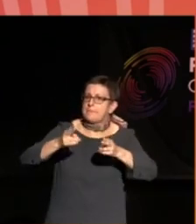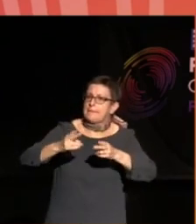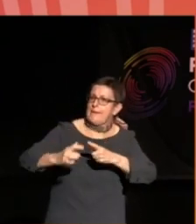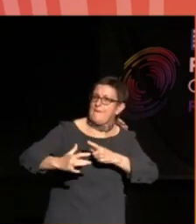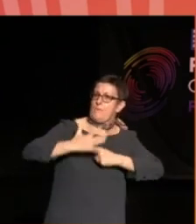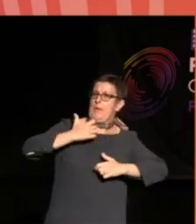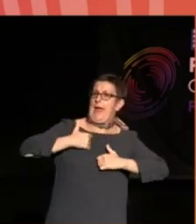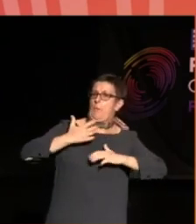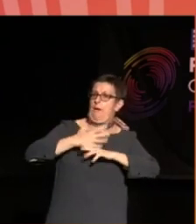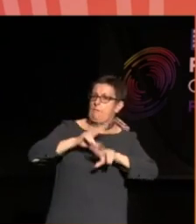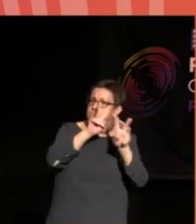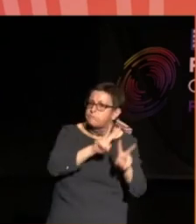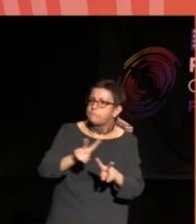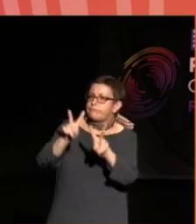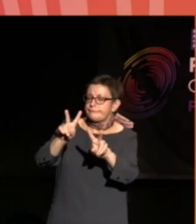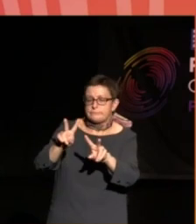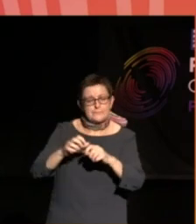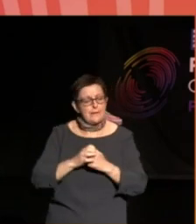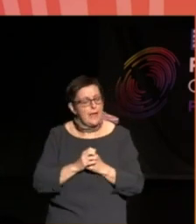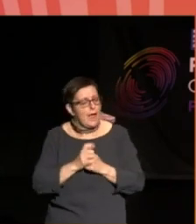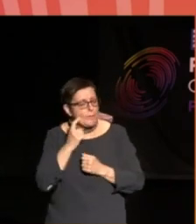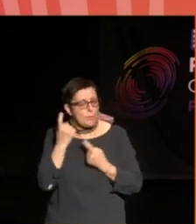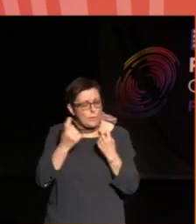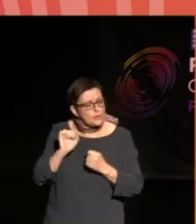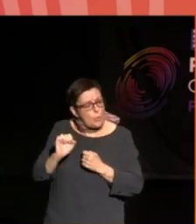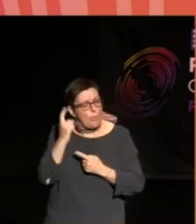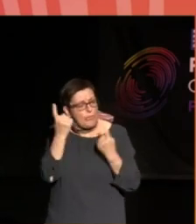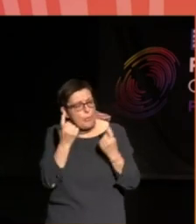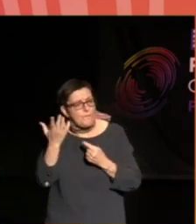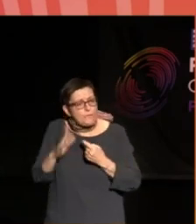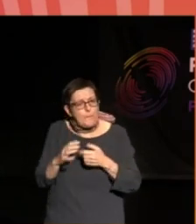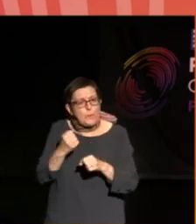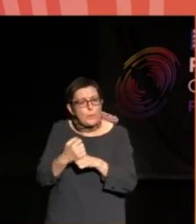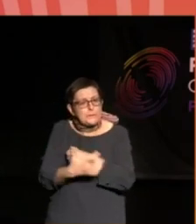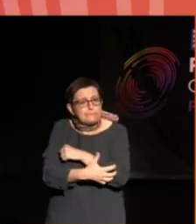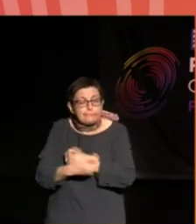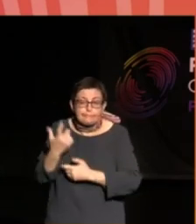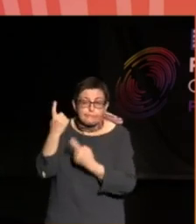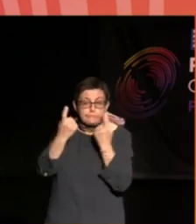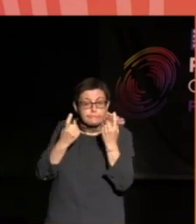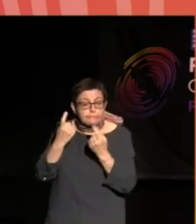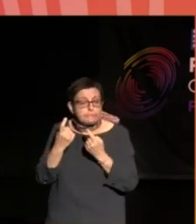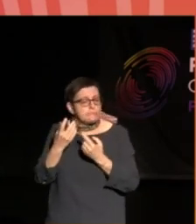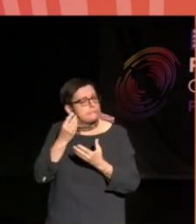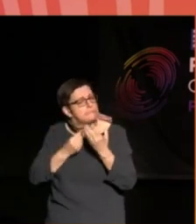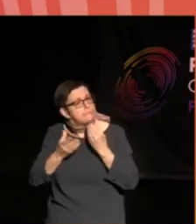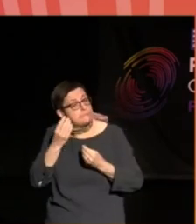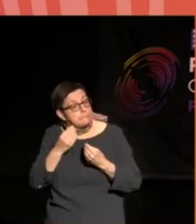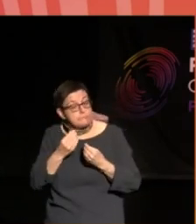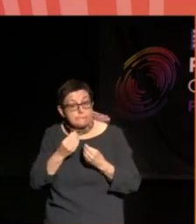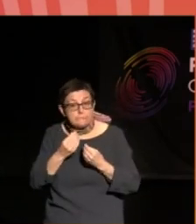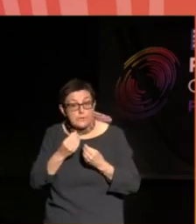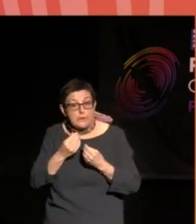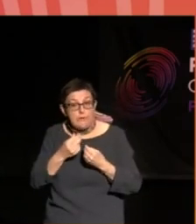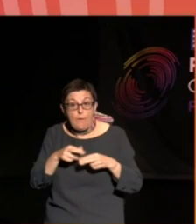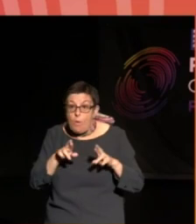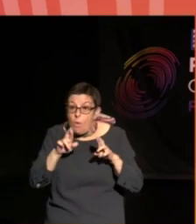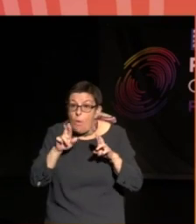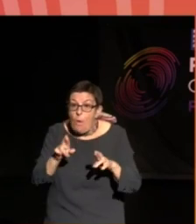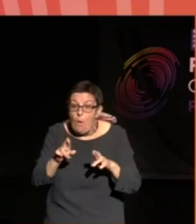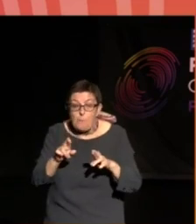I wondered what your thoughts were on what Gordon said then, and perhaps what hope you have for a sustainable